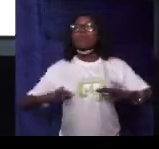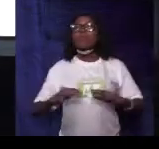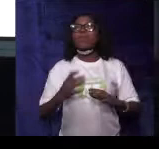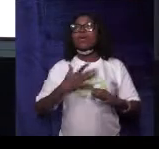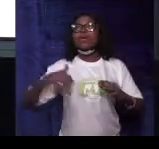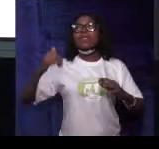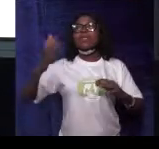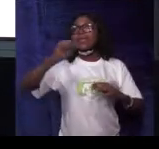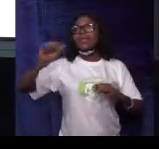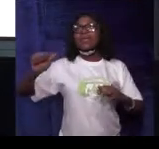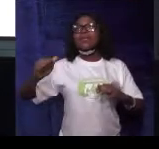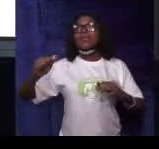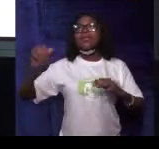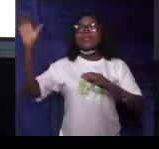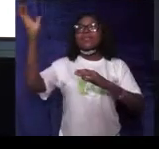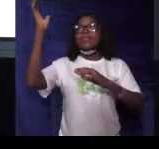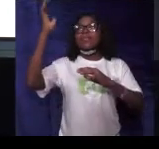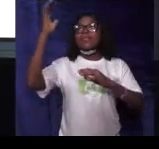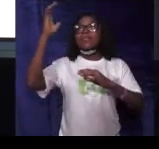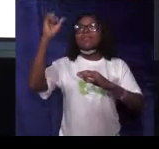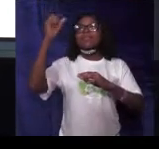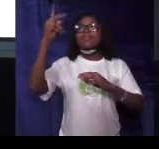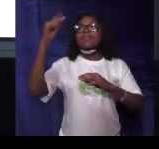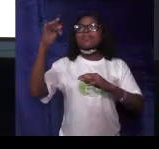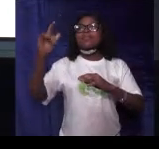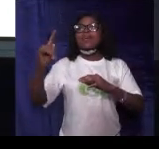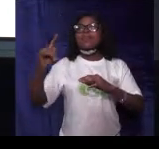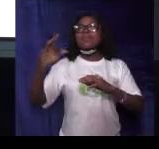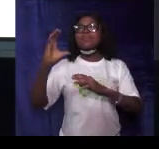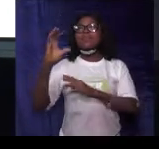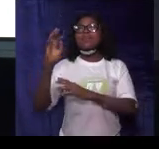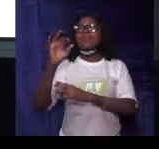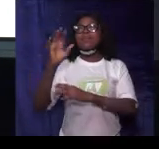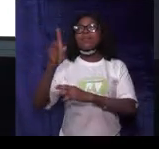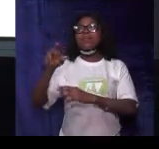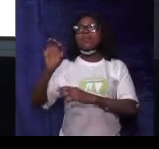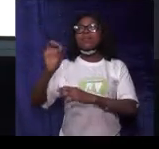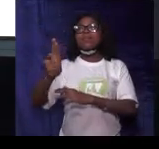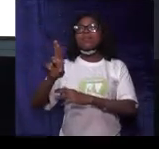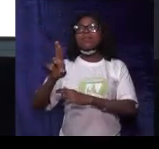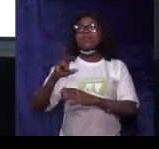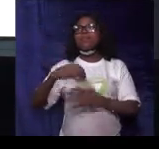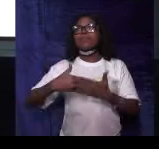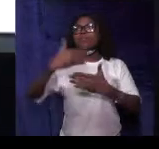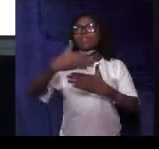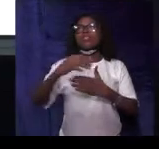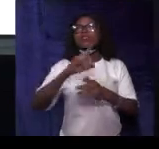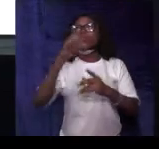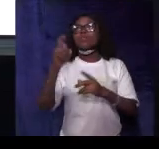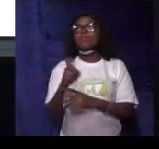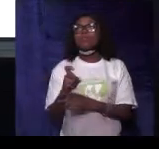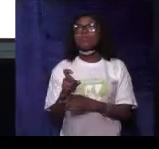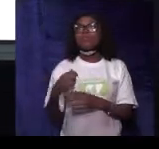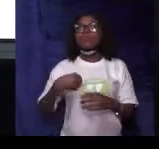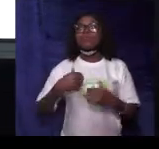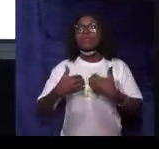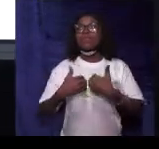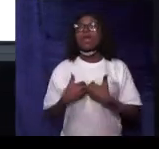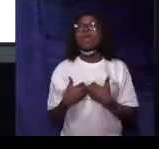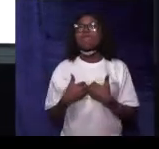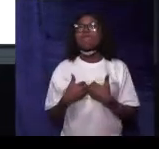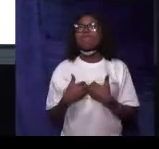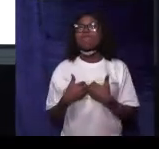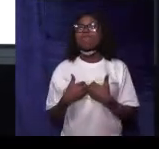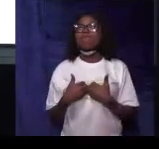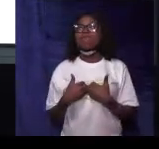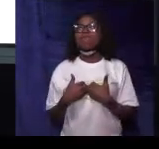skyscraper. What's the correct answer? The correct answer is skyscraper. Next question.